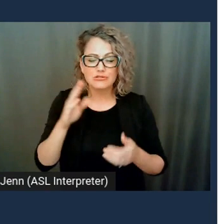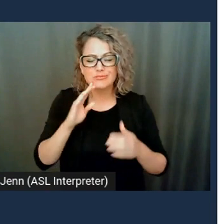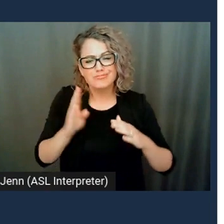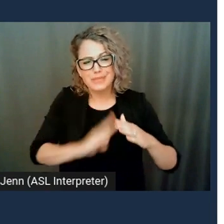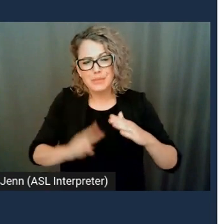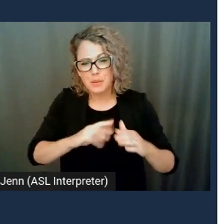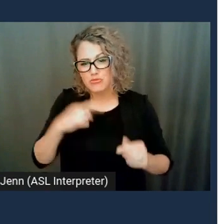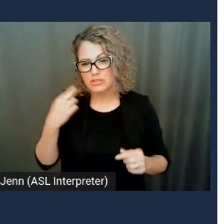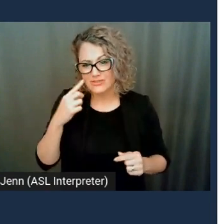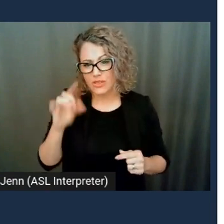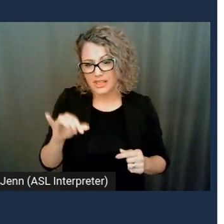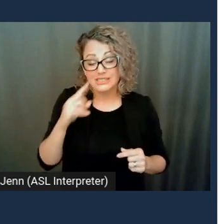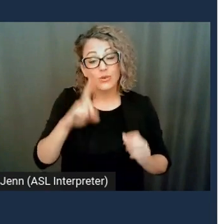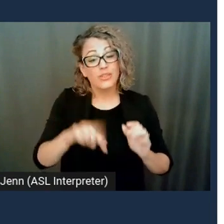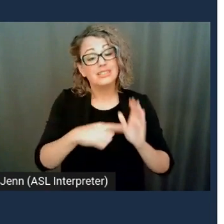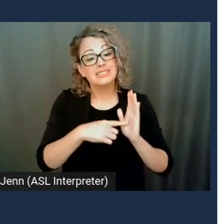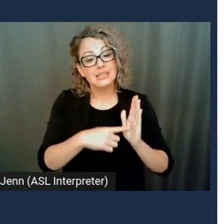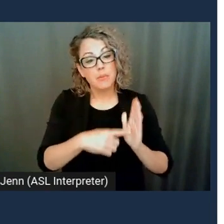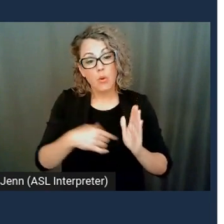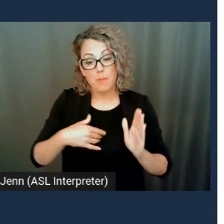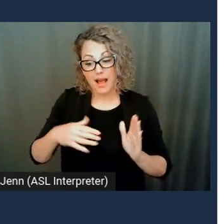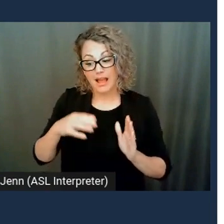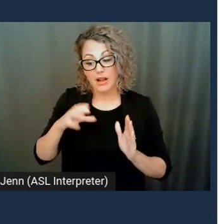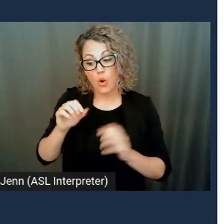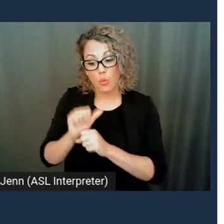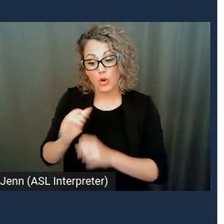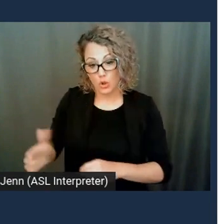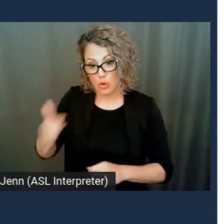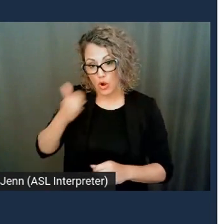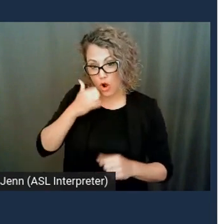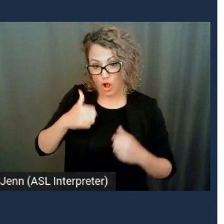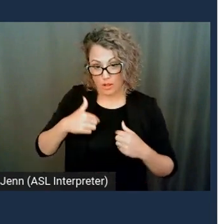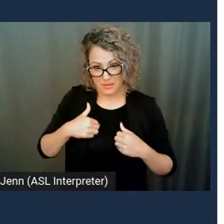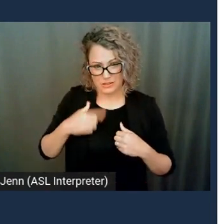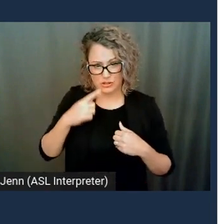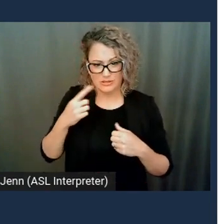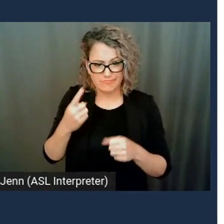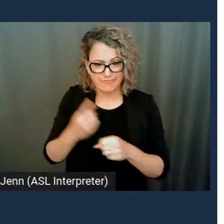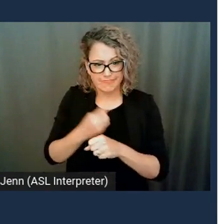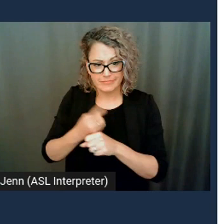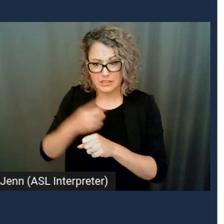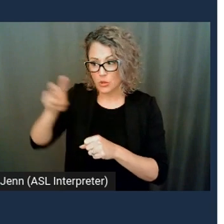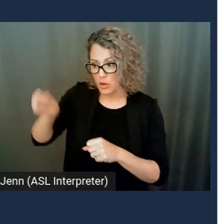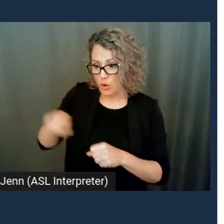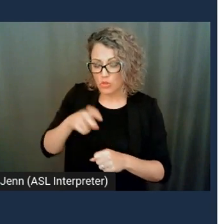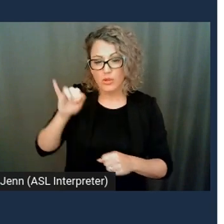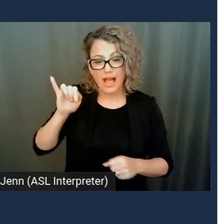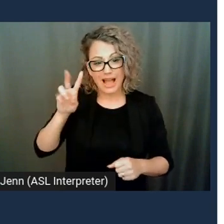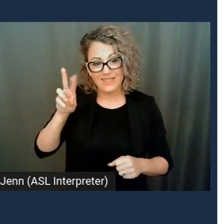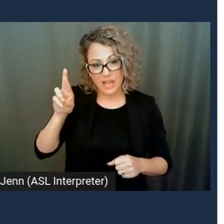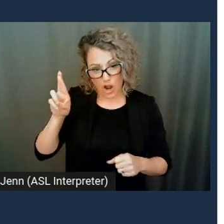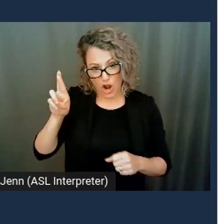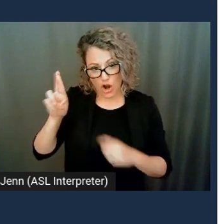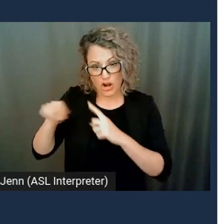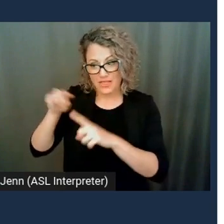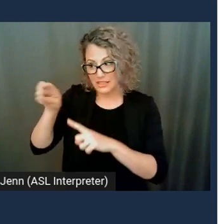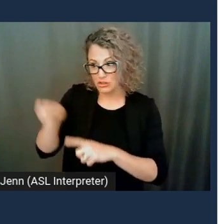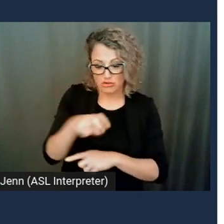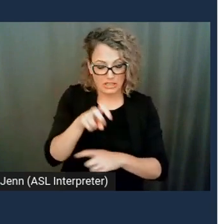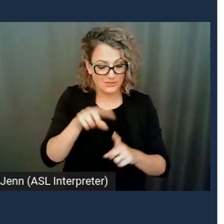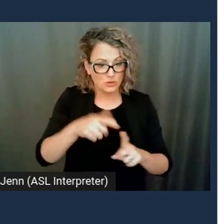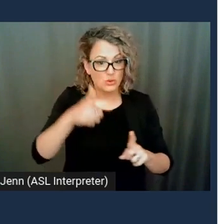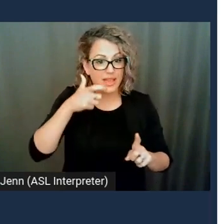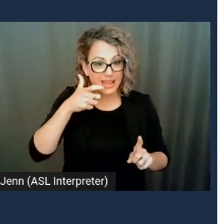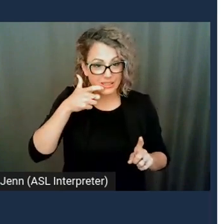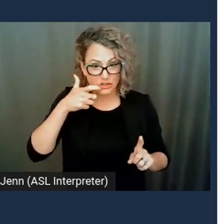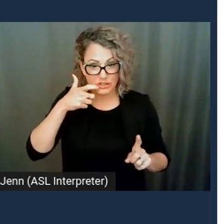this demo, my colleague is going to call into the demo where he will go through the IVR and then get transferred to the agent to